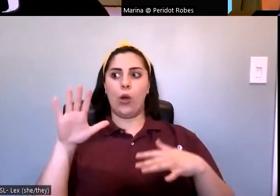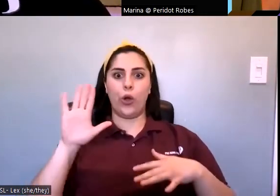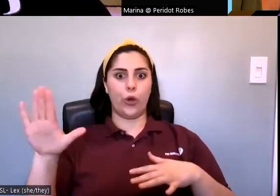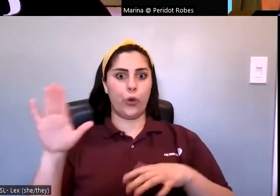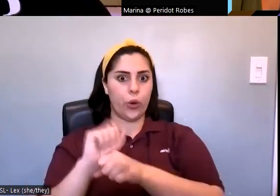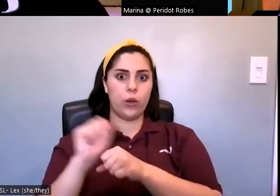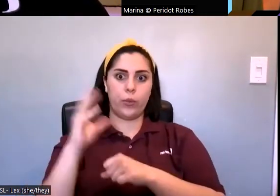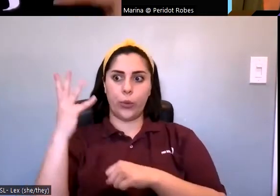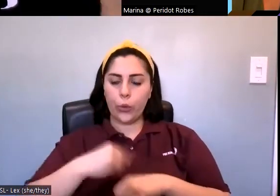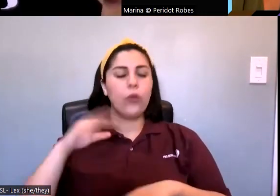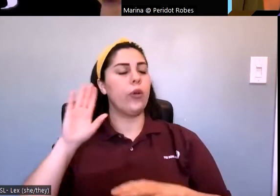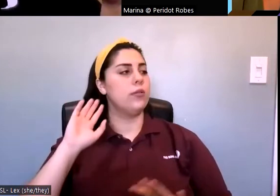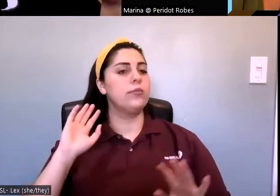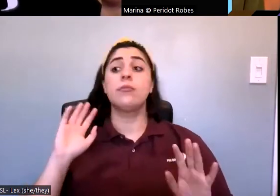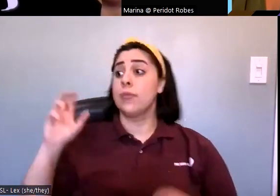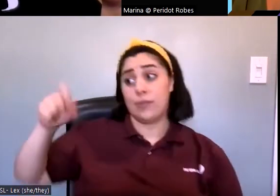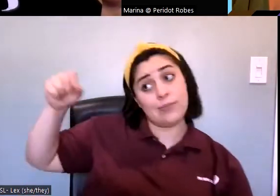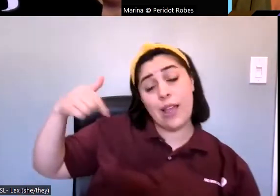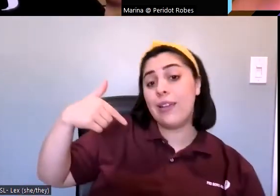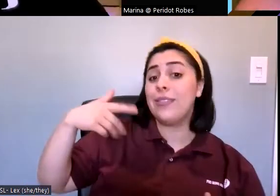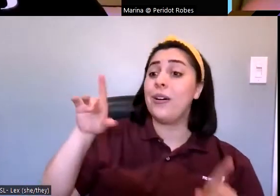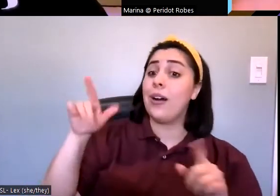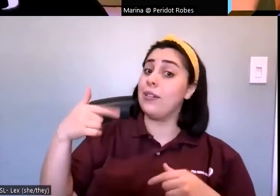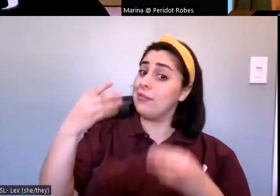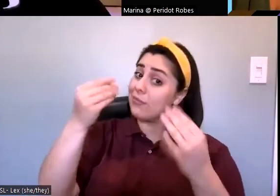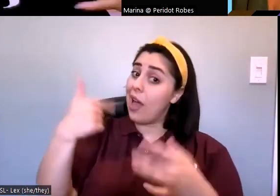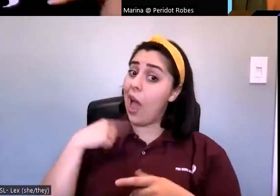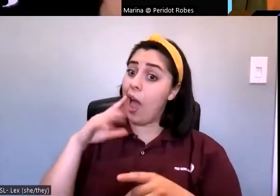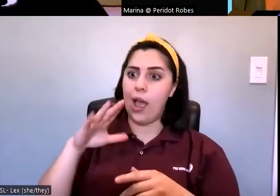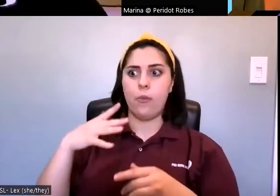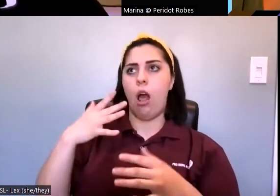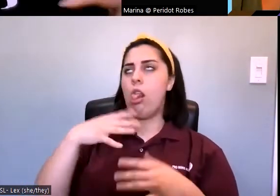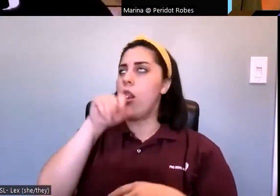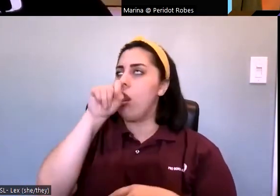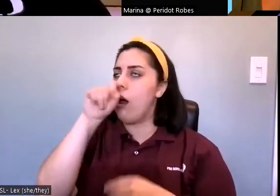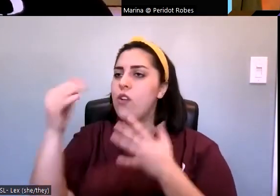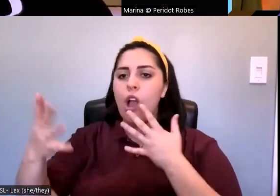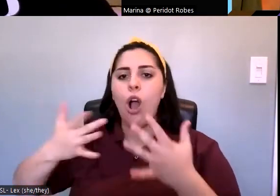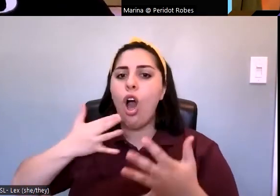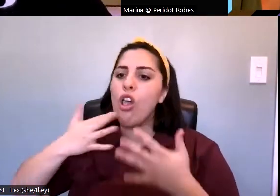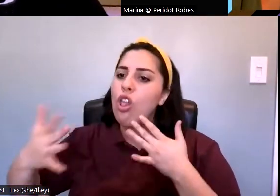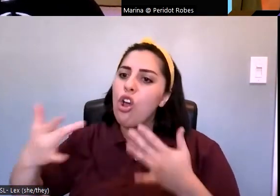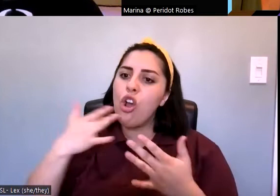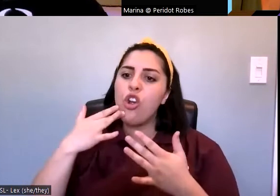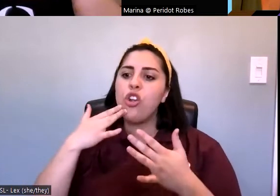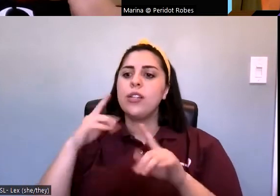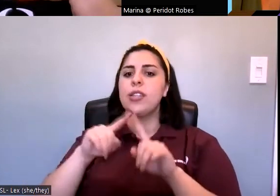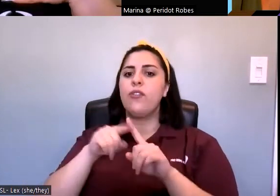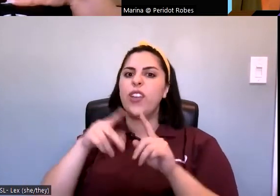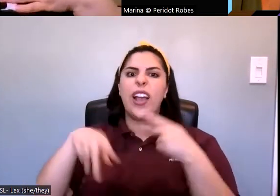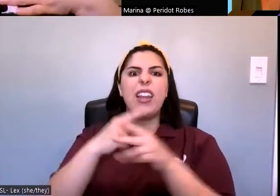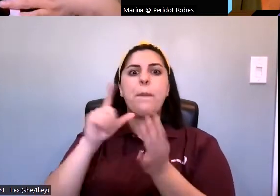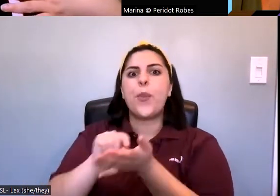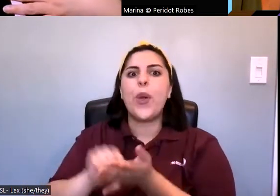gorgeous. I'm all about color. I'm someone, I love bold colors and prints. So I'm